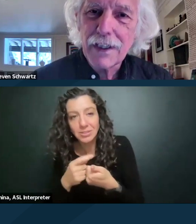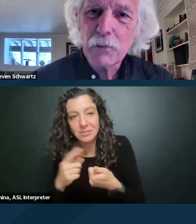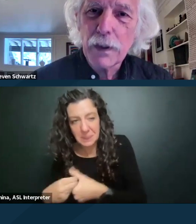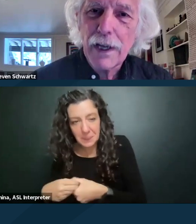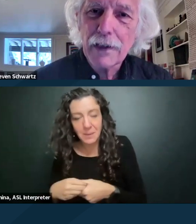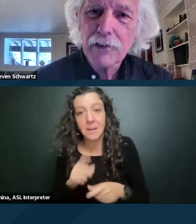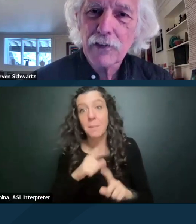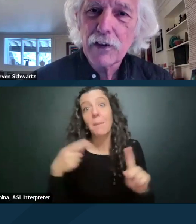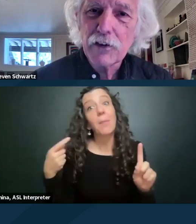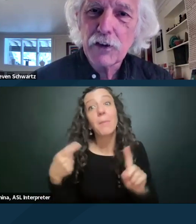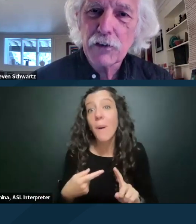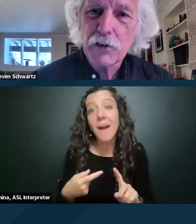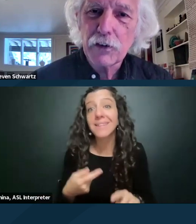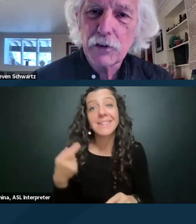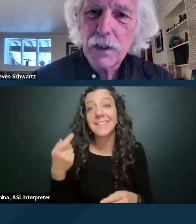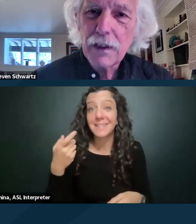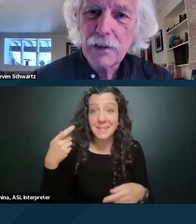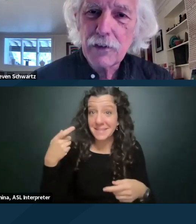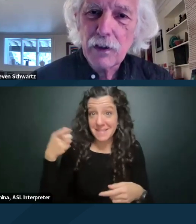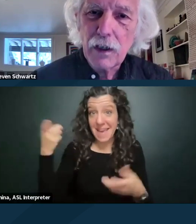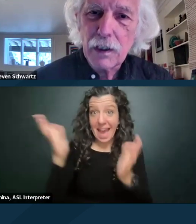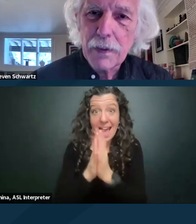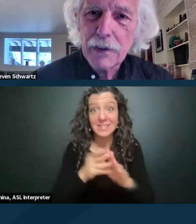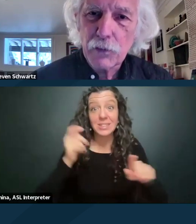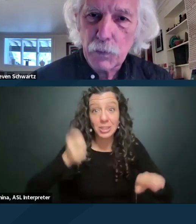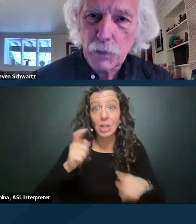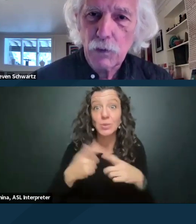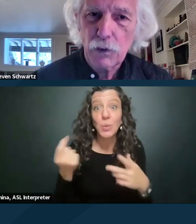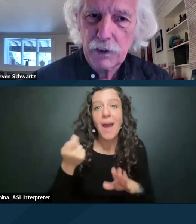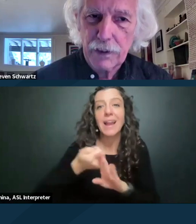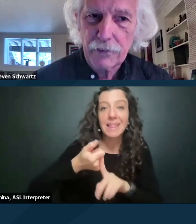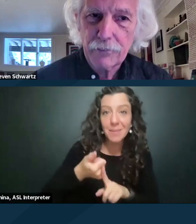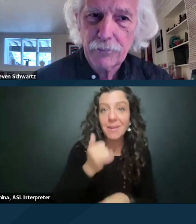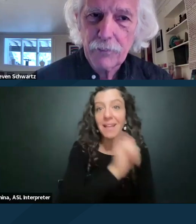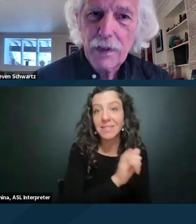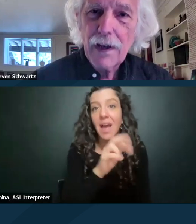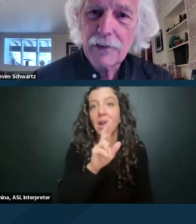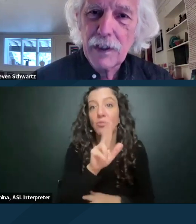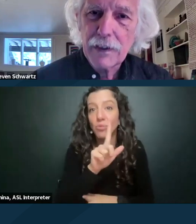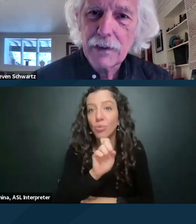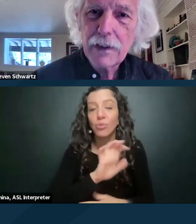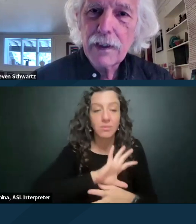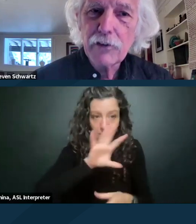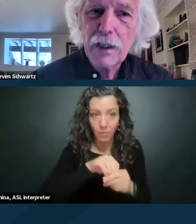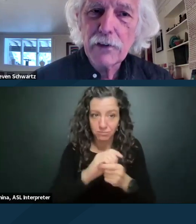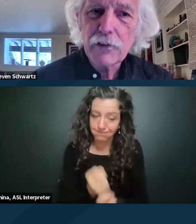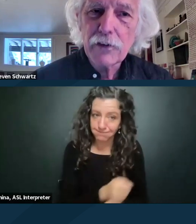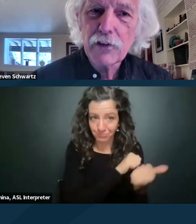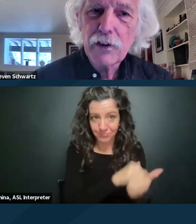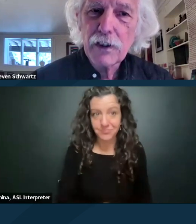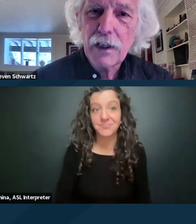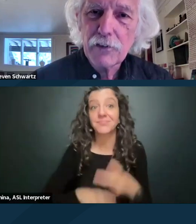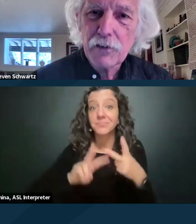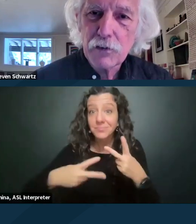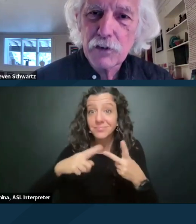of the day, what it asks the judge to do is eliminate the rule altogether. And second, it